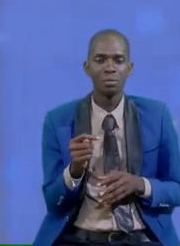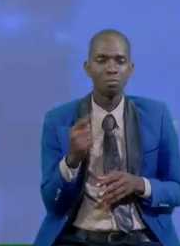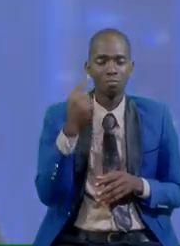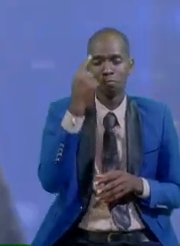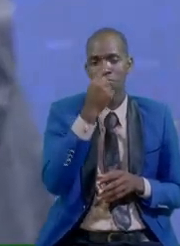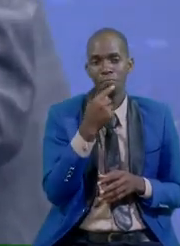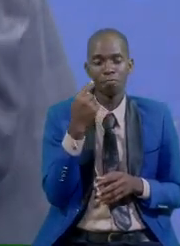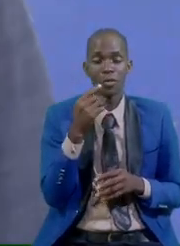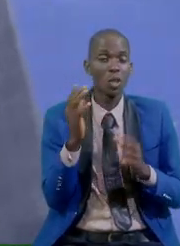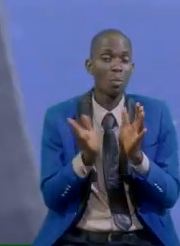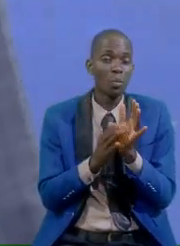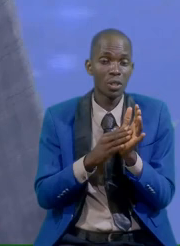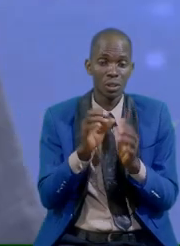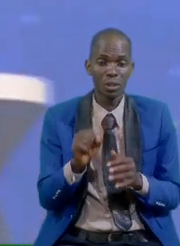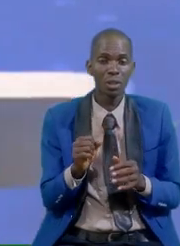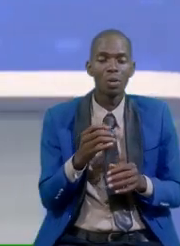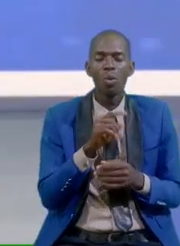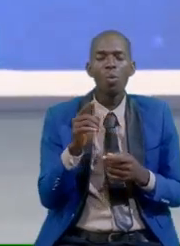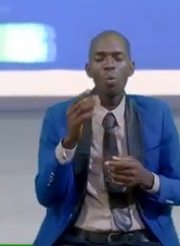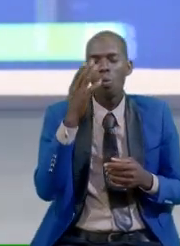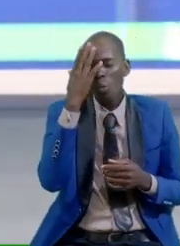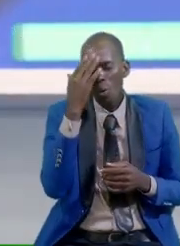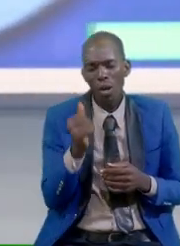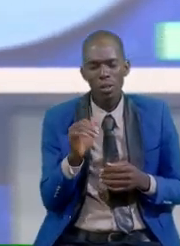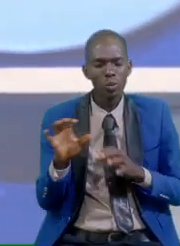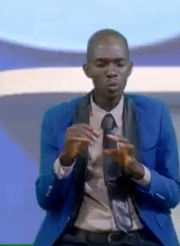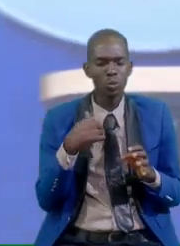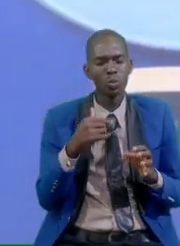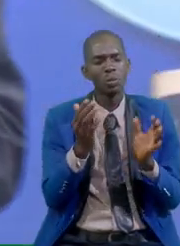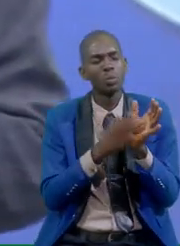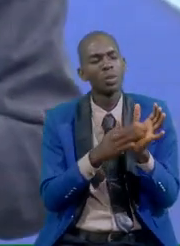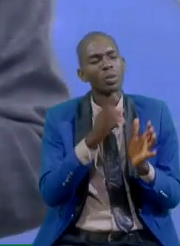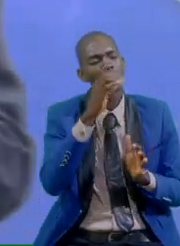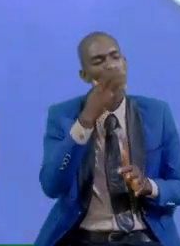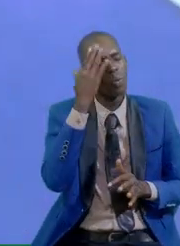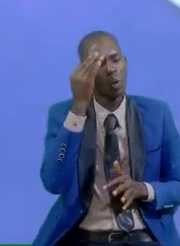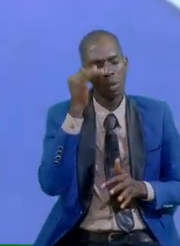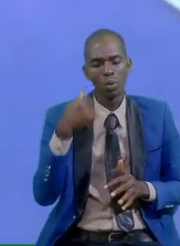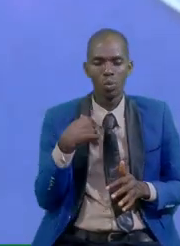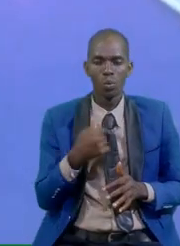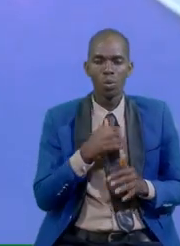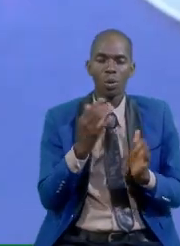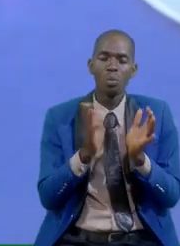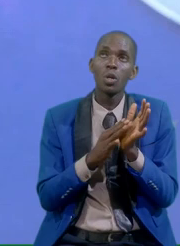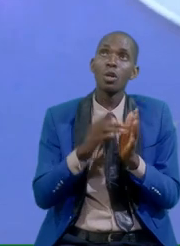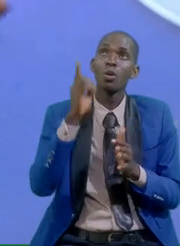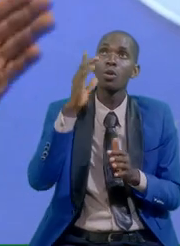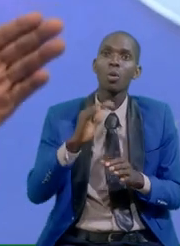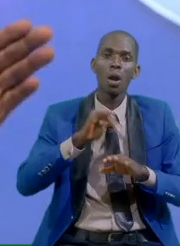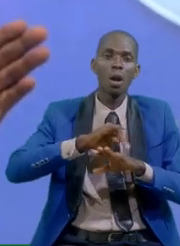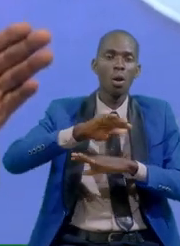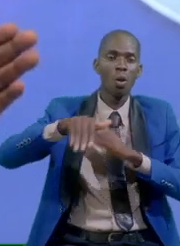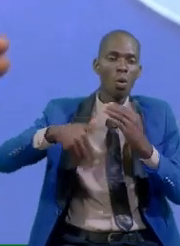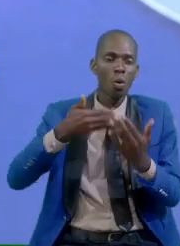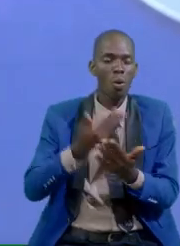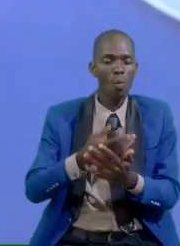When do we praise God? We praise God at all times. We praise God